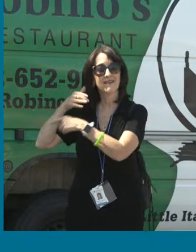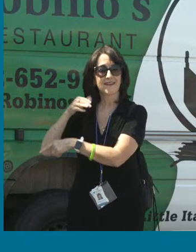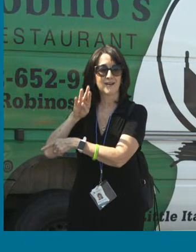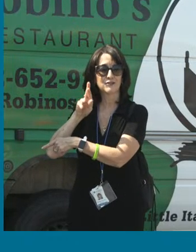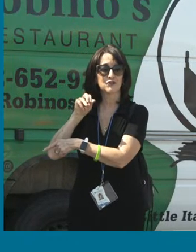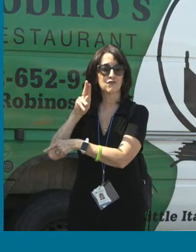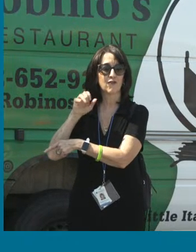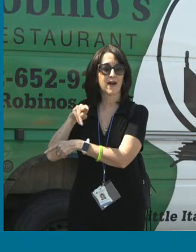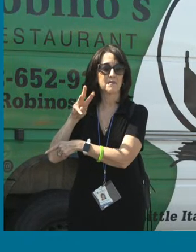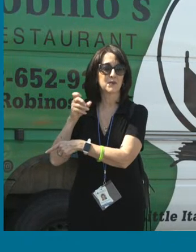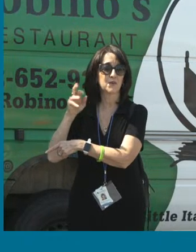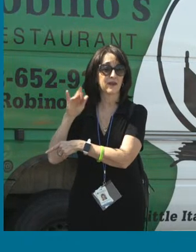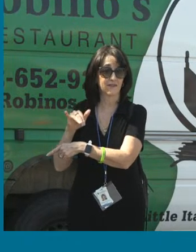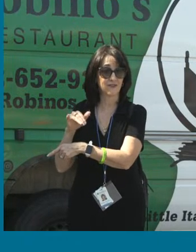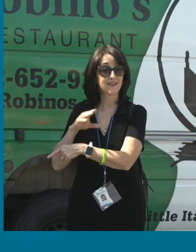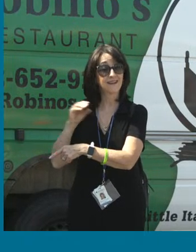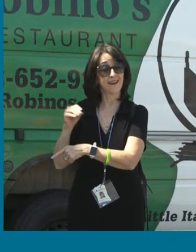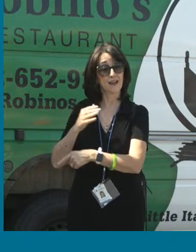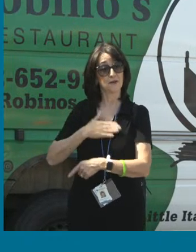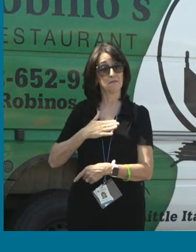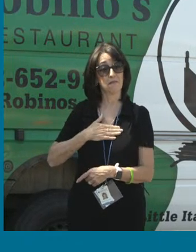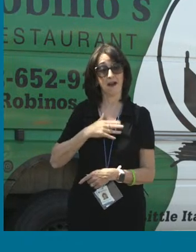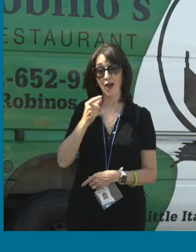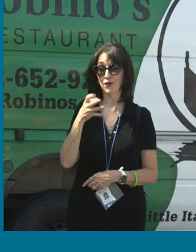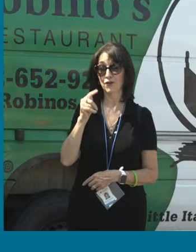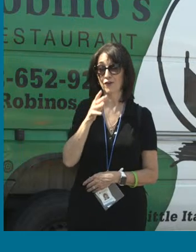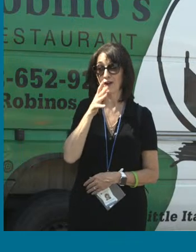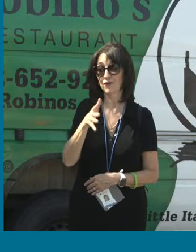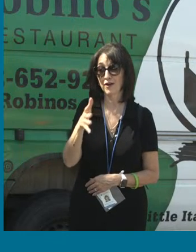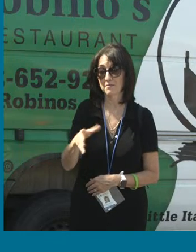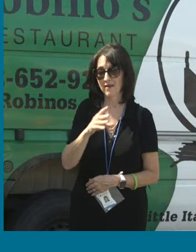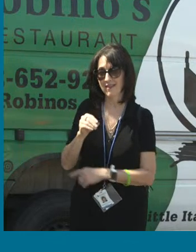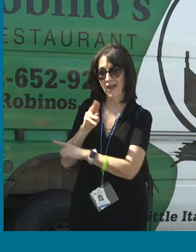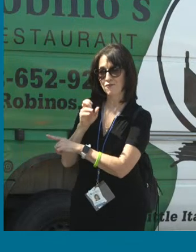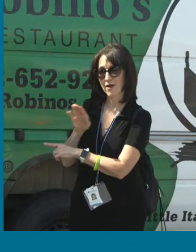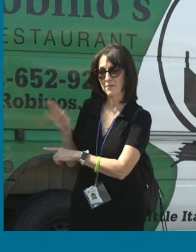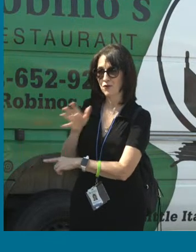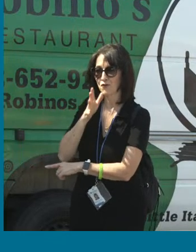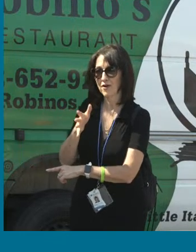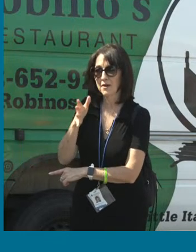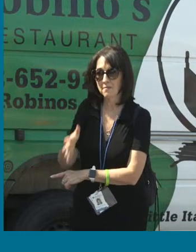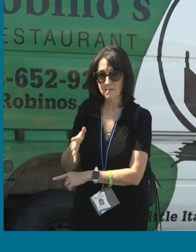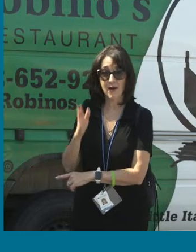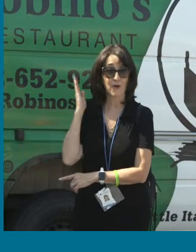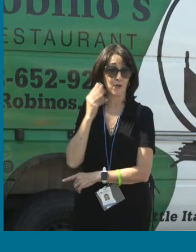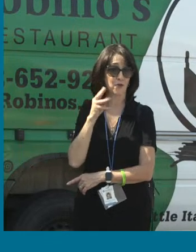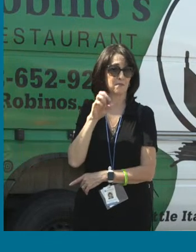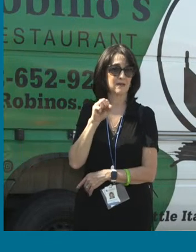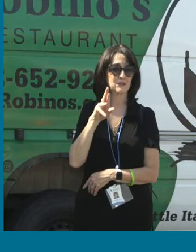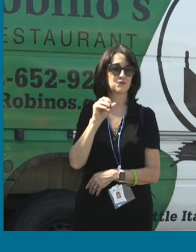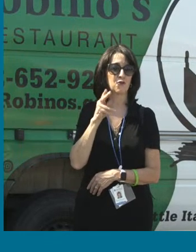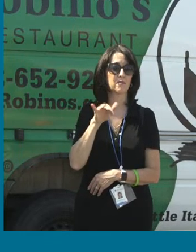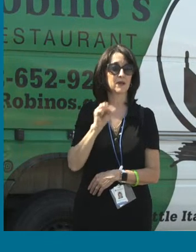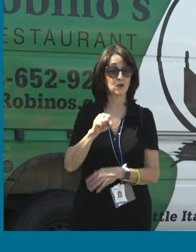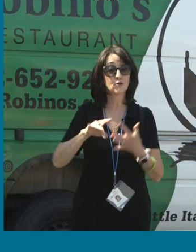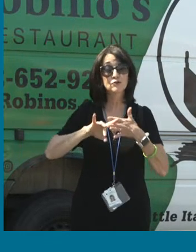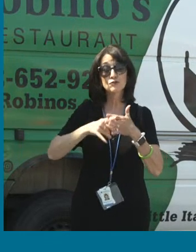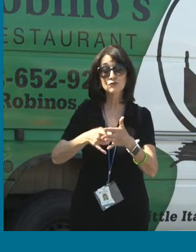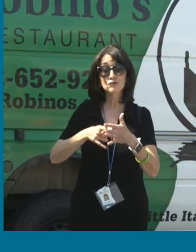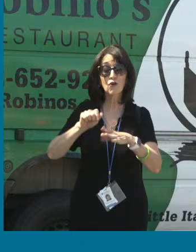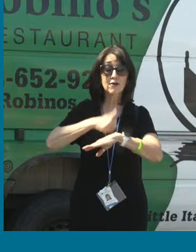Rubino's was my grandmother and my great-grandmother, and Robin's grandmother. We started this restaurant in